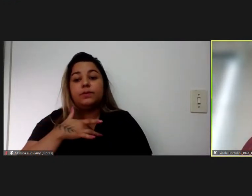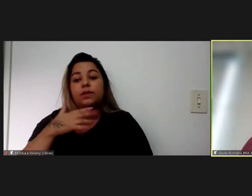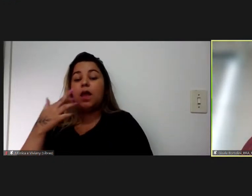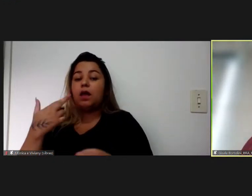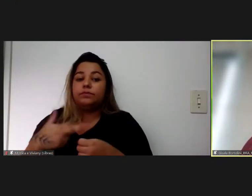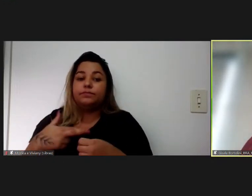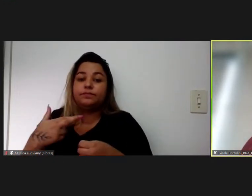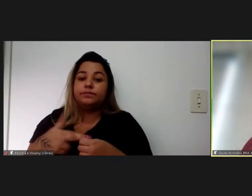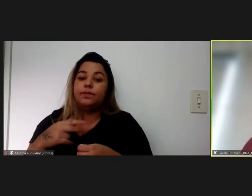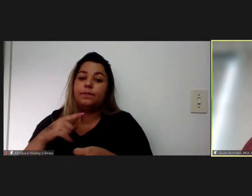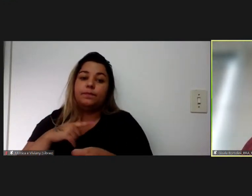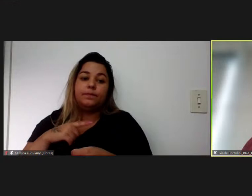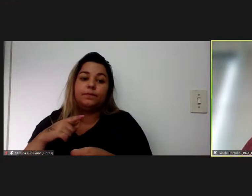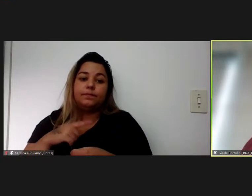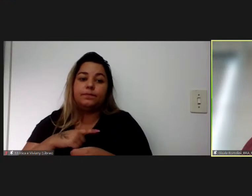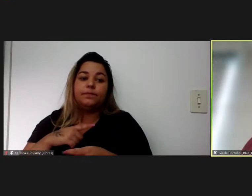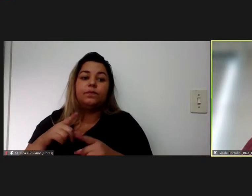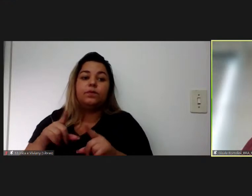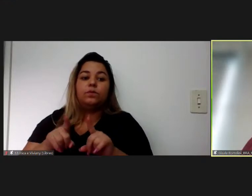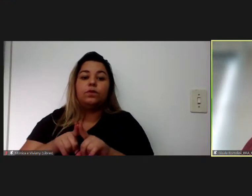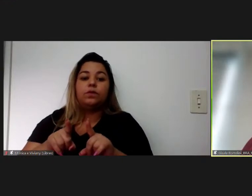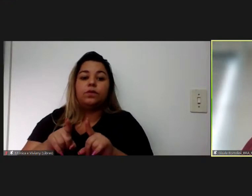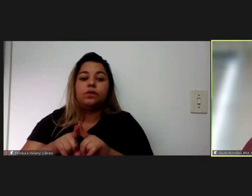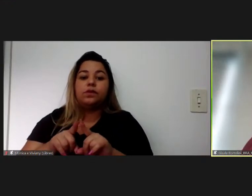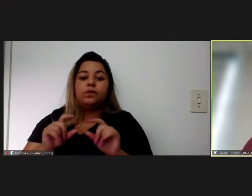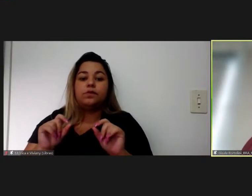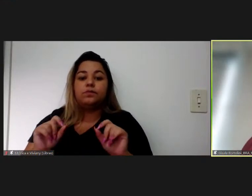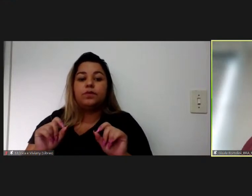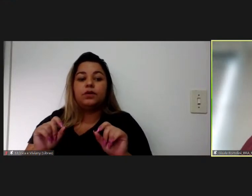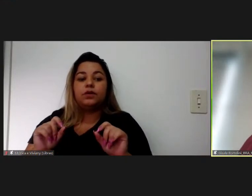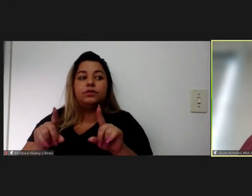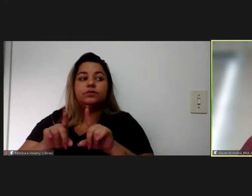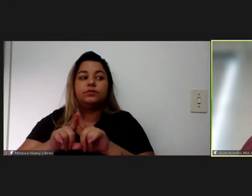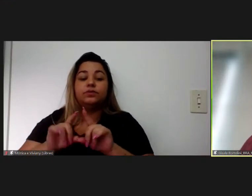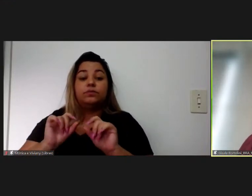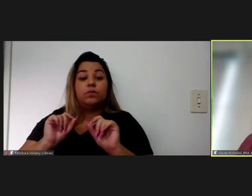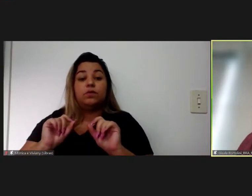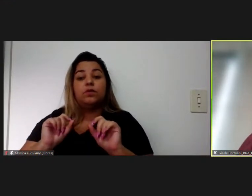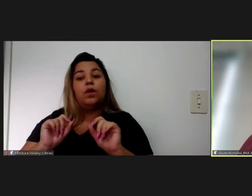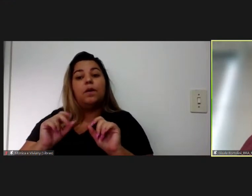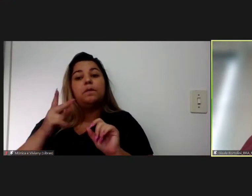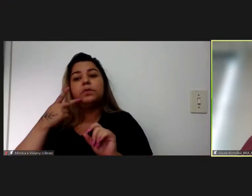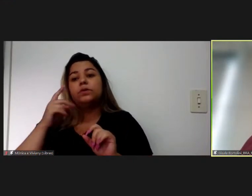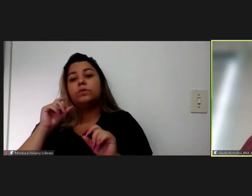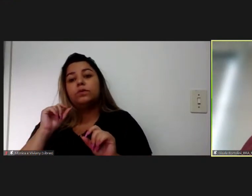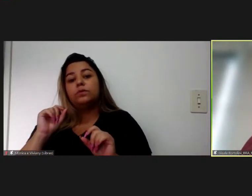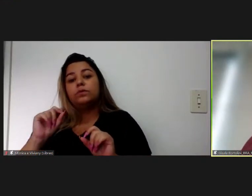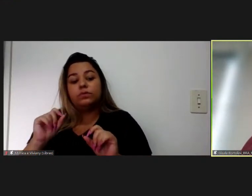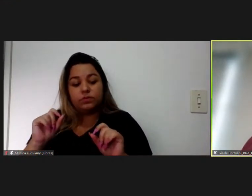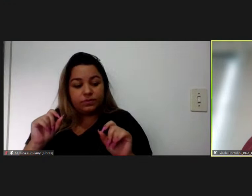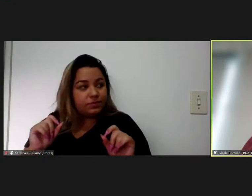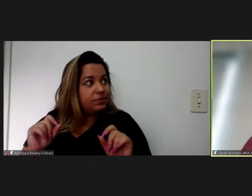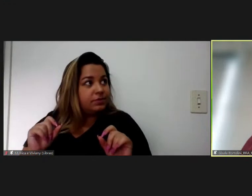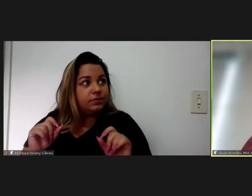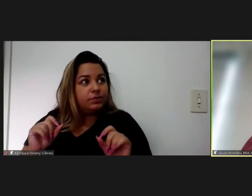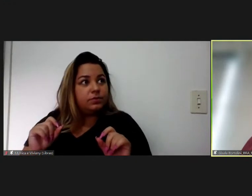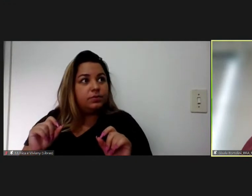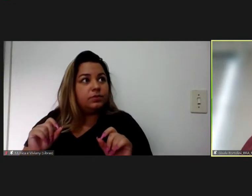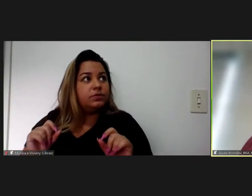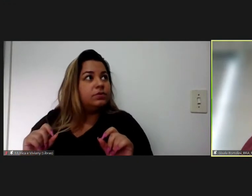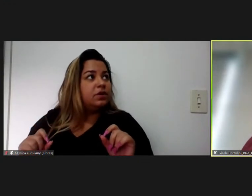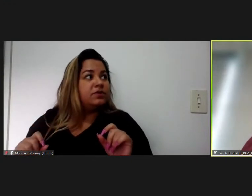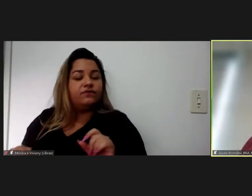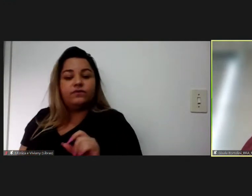we have the equipment from high complexity to medium complexity, with the specialized attention for when